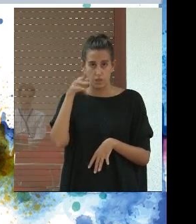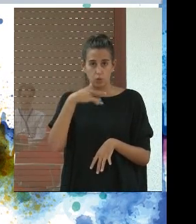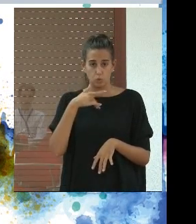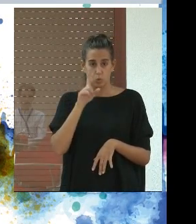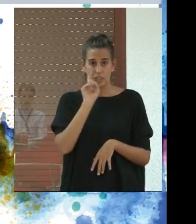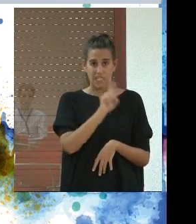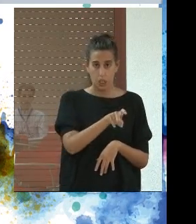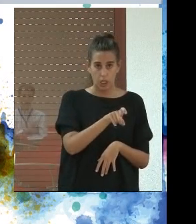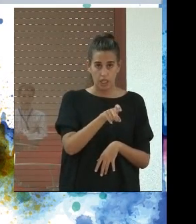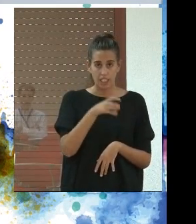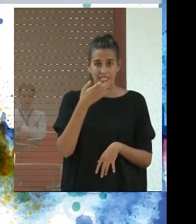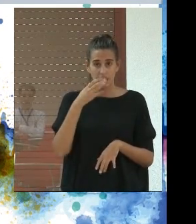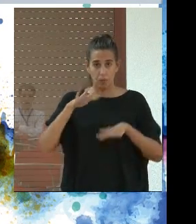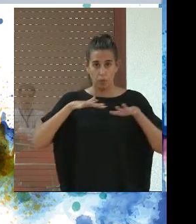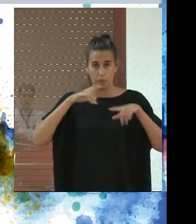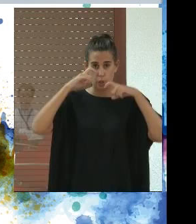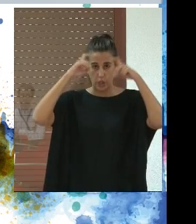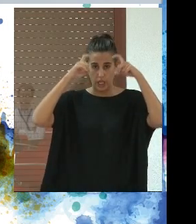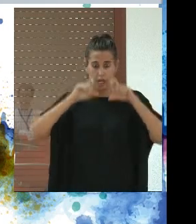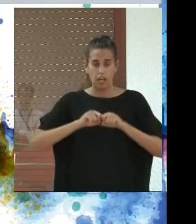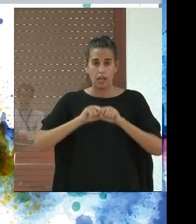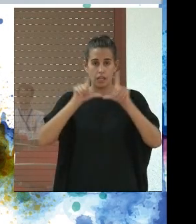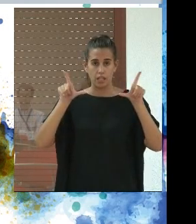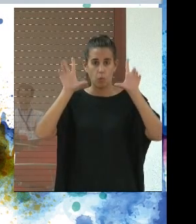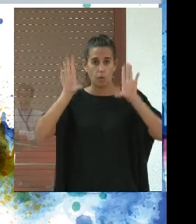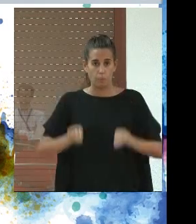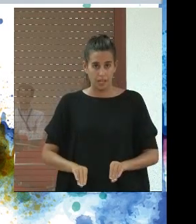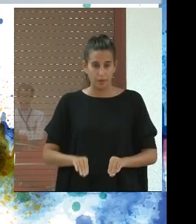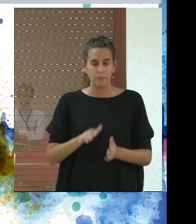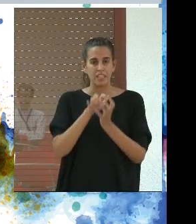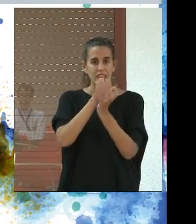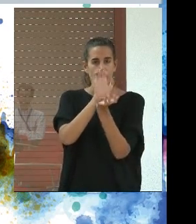mais. Garanta já a sua TV 40 polegadas LED Samsung por apenas R$